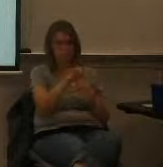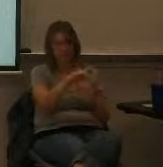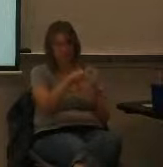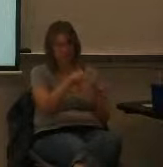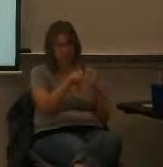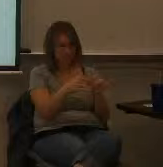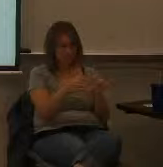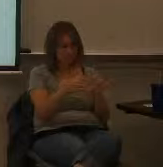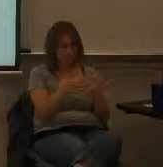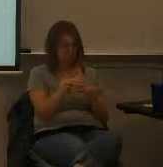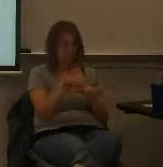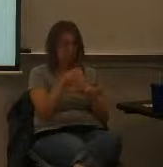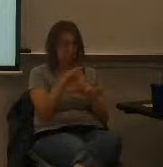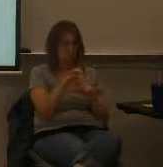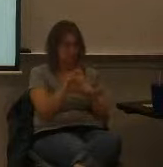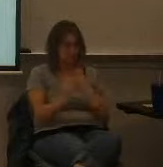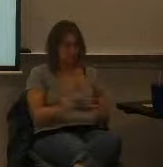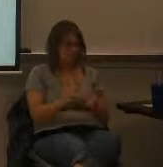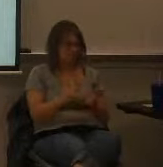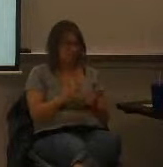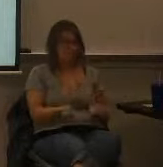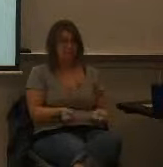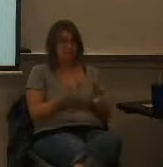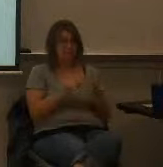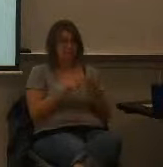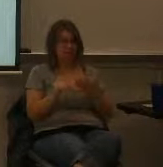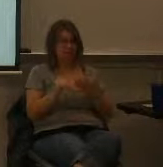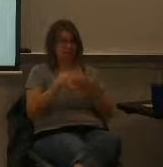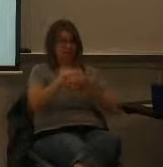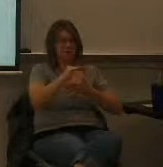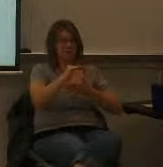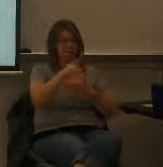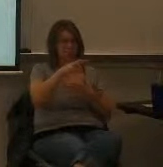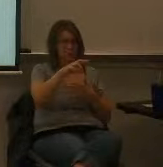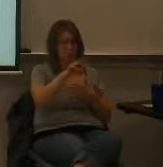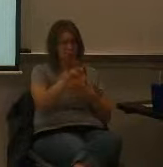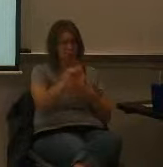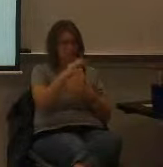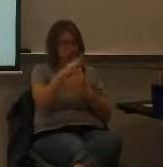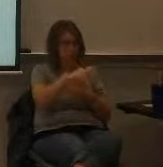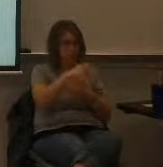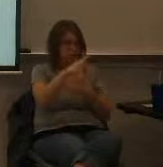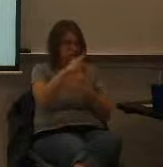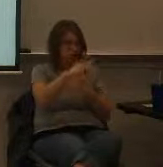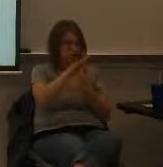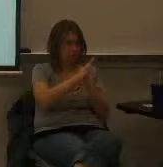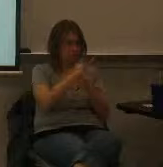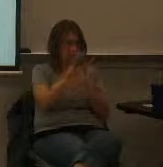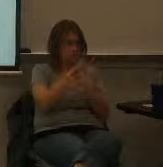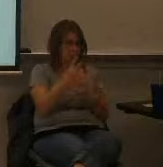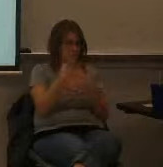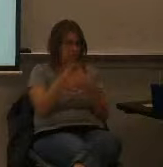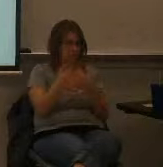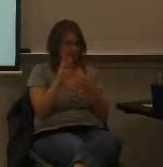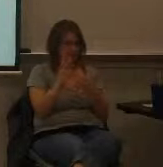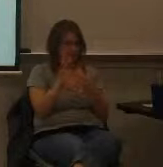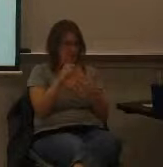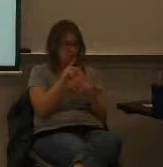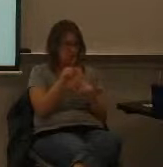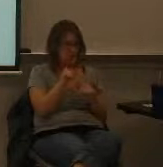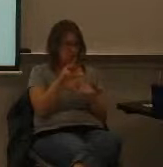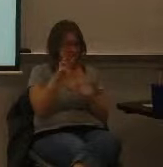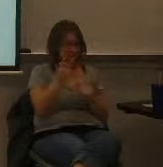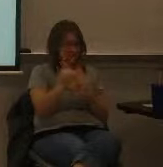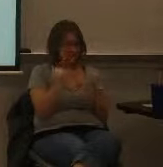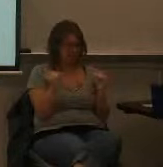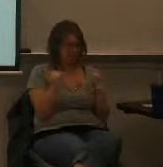loop, and then several levels of predators. So the top predators become, 4th, 5th, 6th